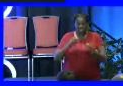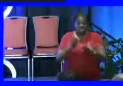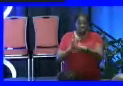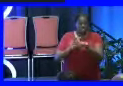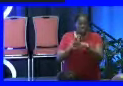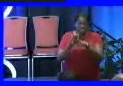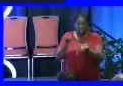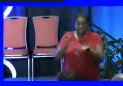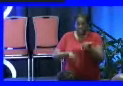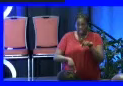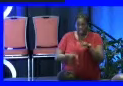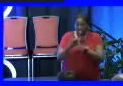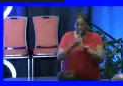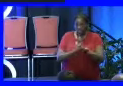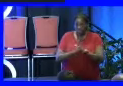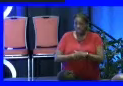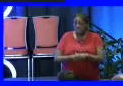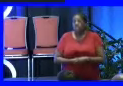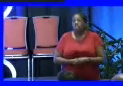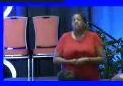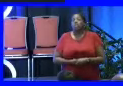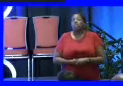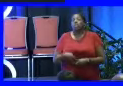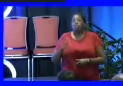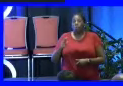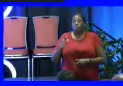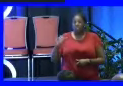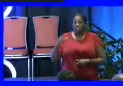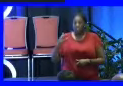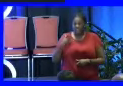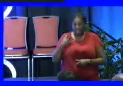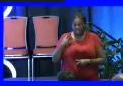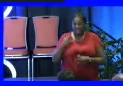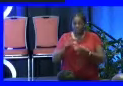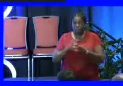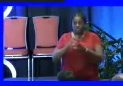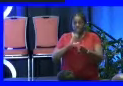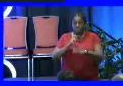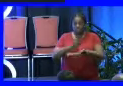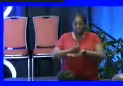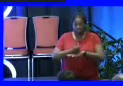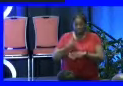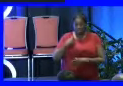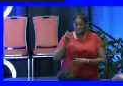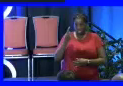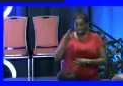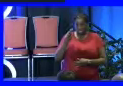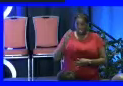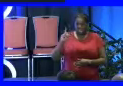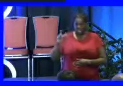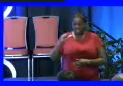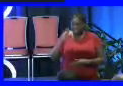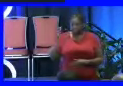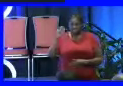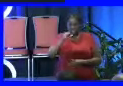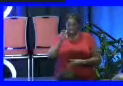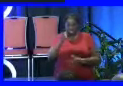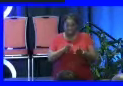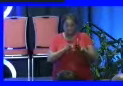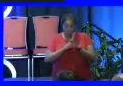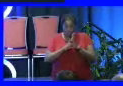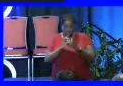can't legally, and whether or not they have a release in place. My understanding is that HUD does not require a release.